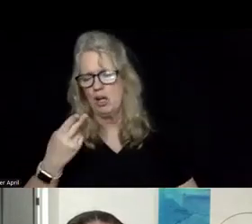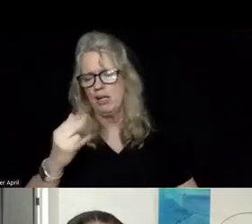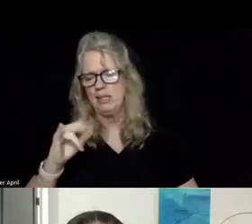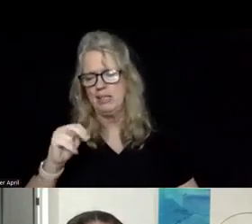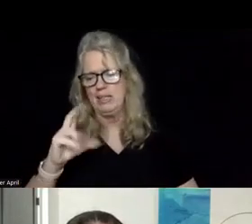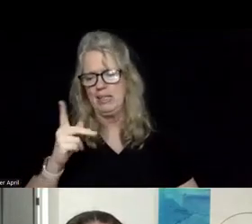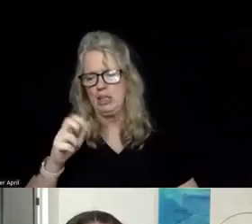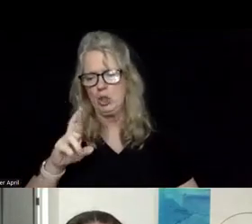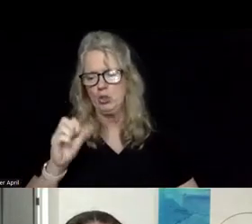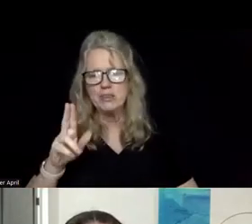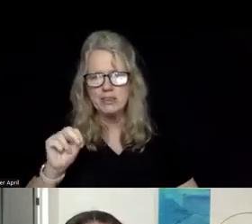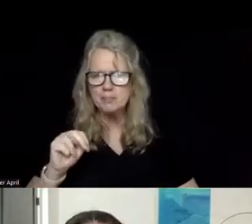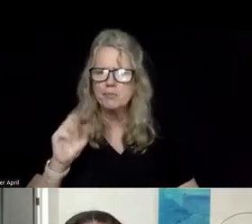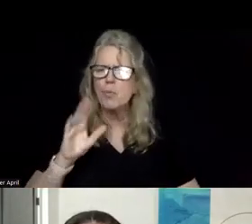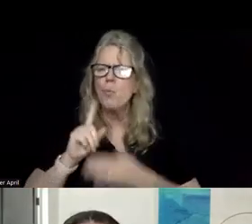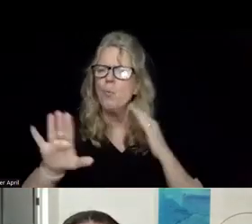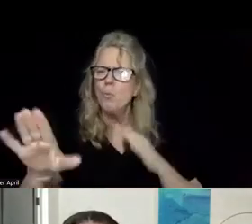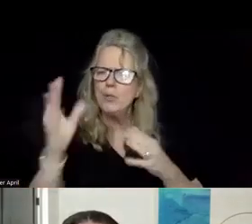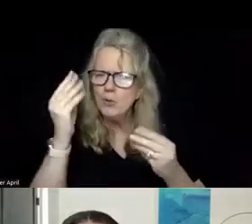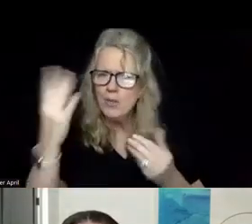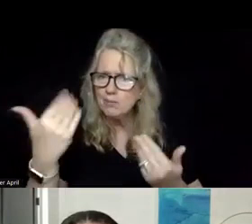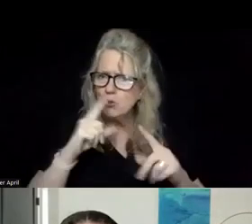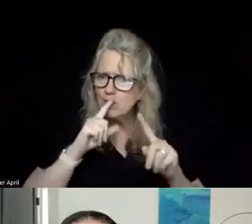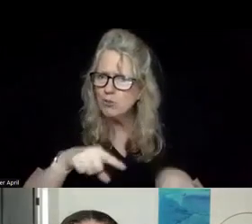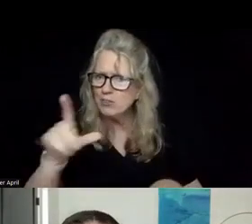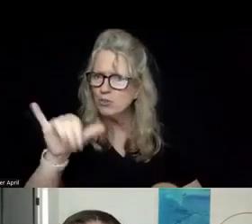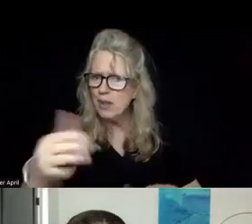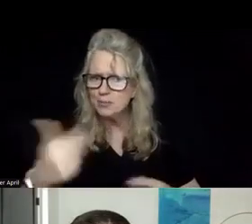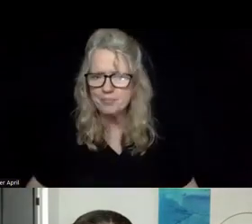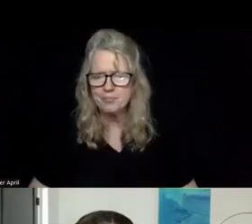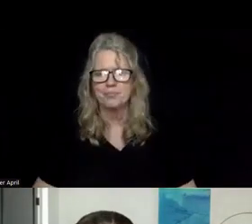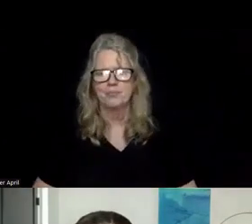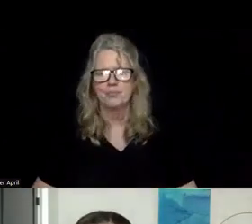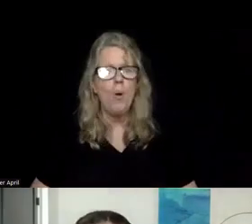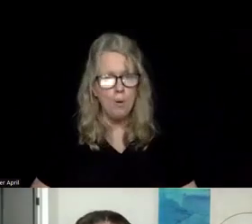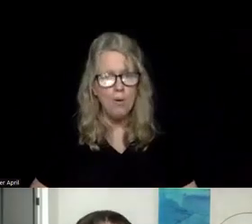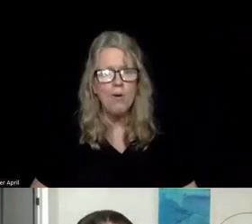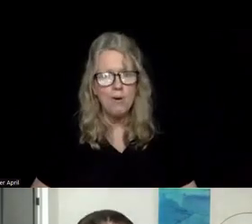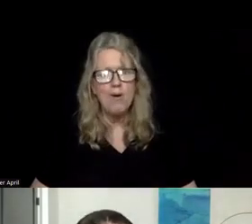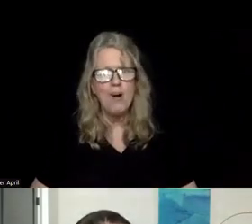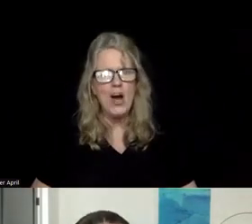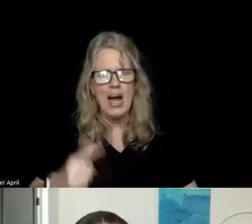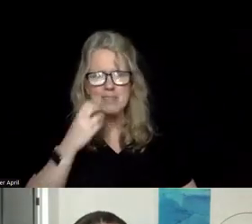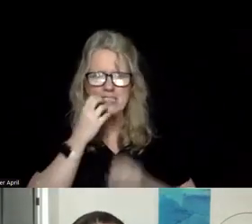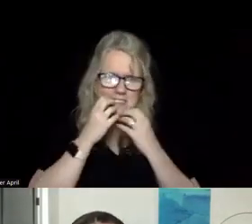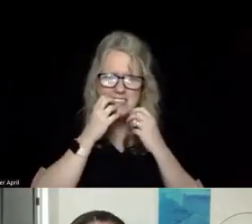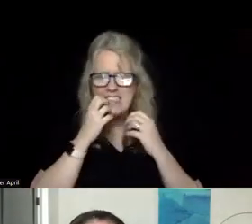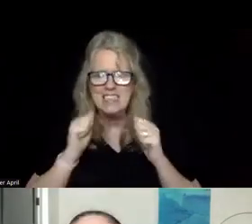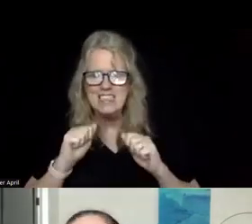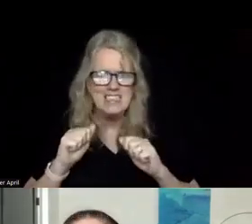Hankerson? Do you have any reactions to that? Oh, I'm sitting here on pins and needles because I